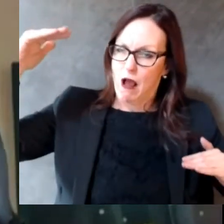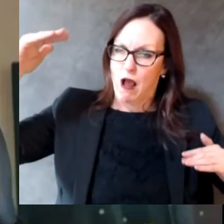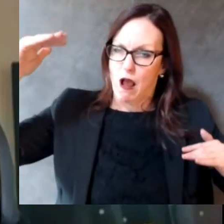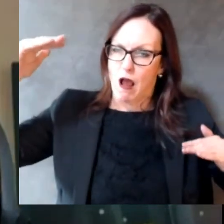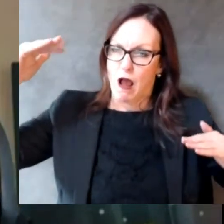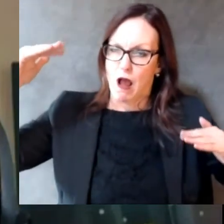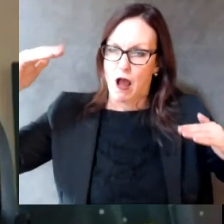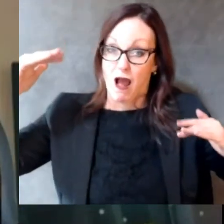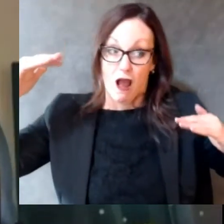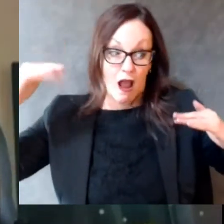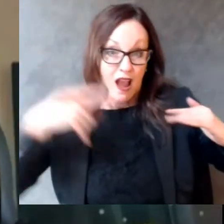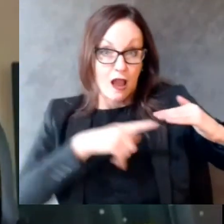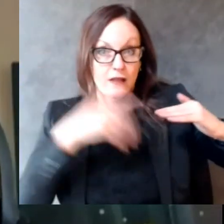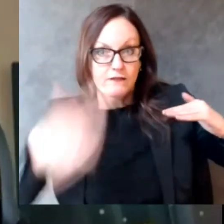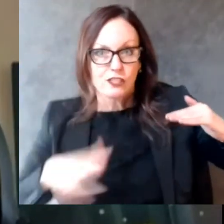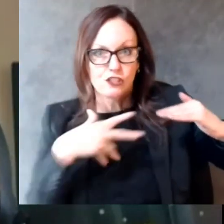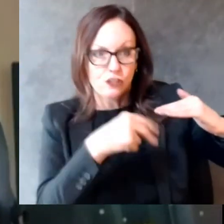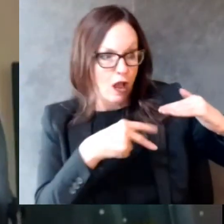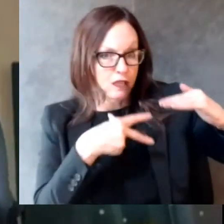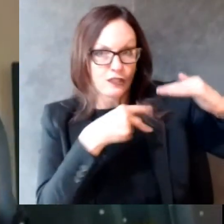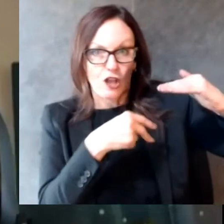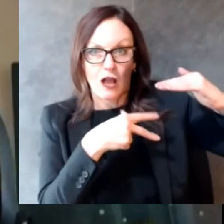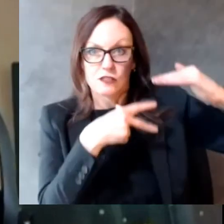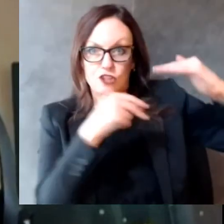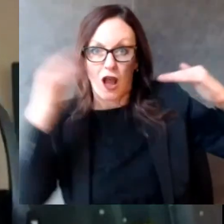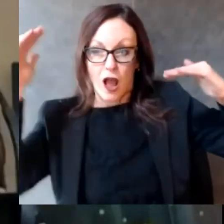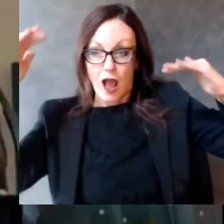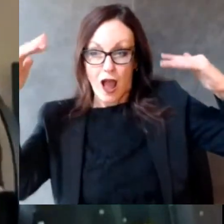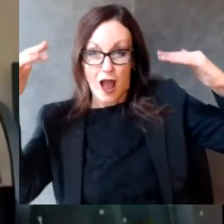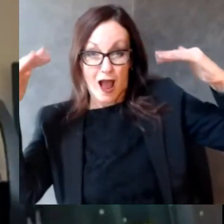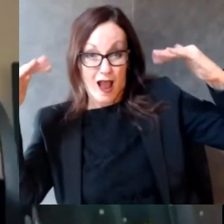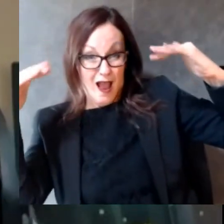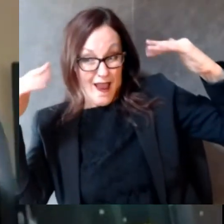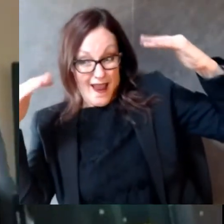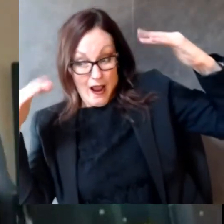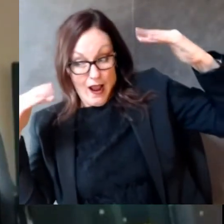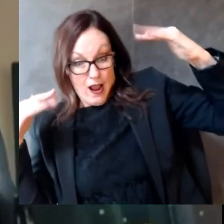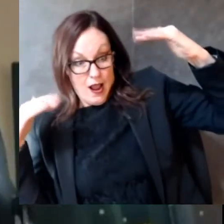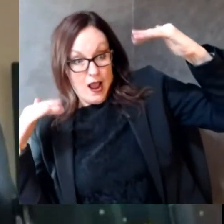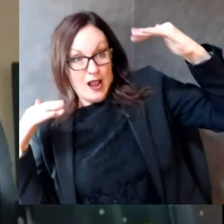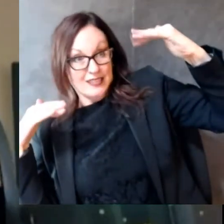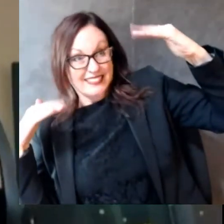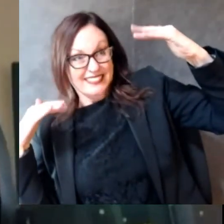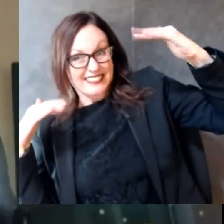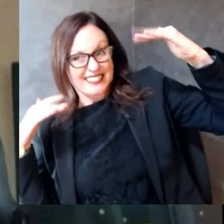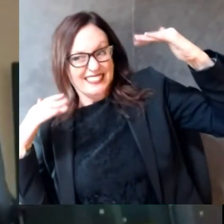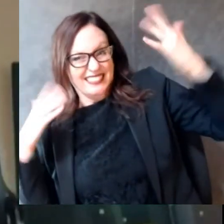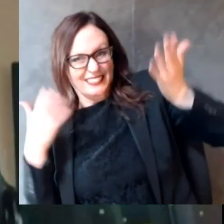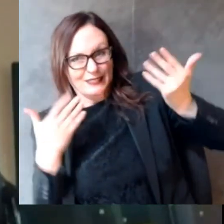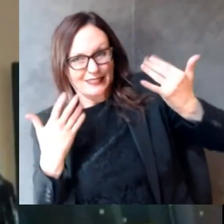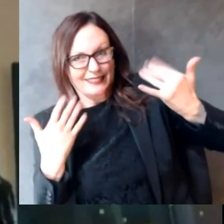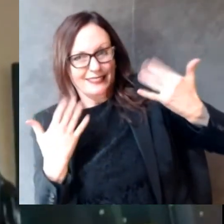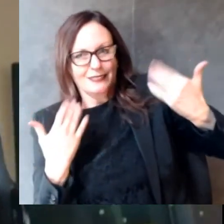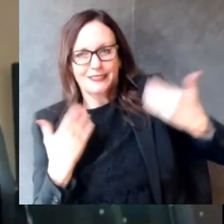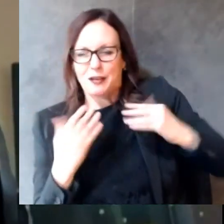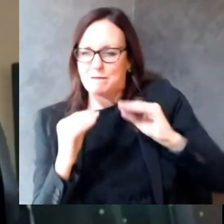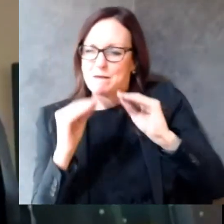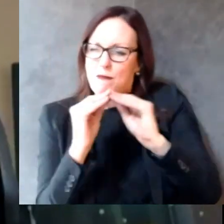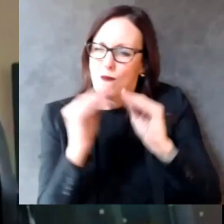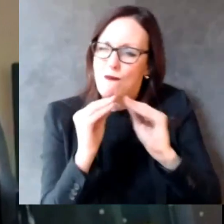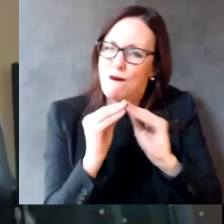and the people who are most eager or most anxious or most committed to getting